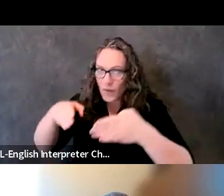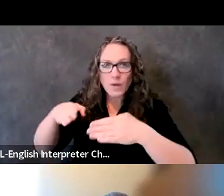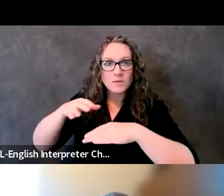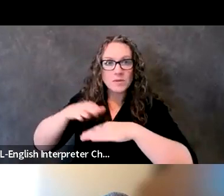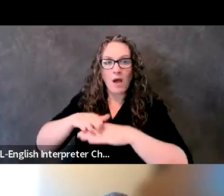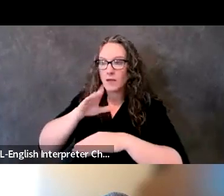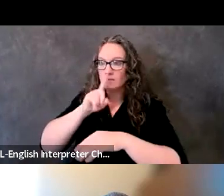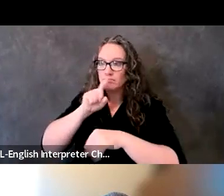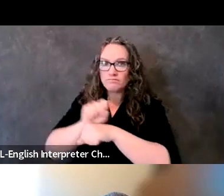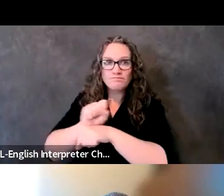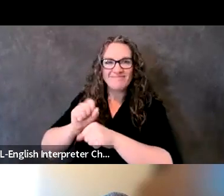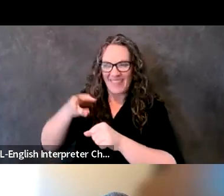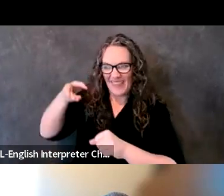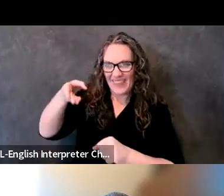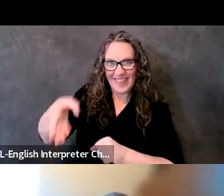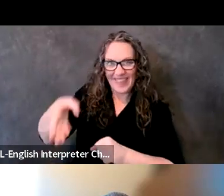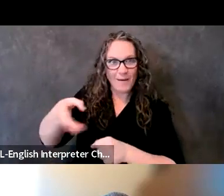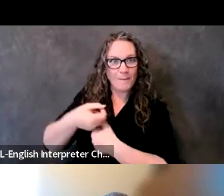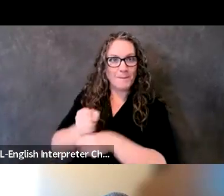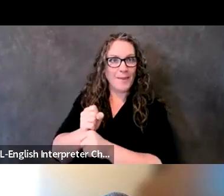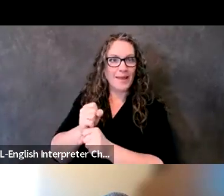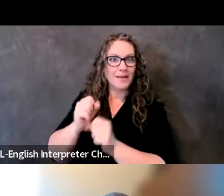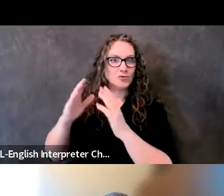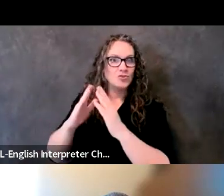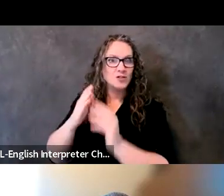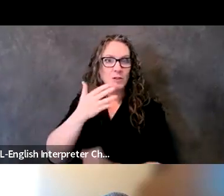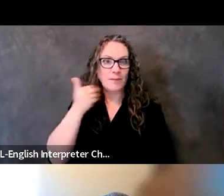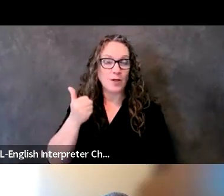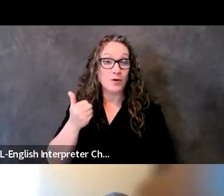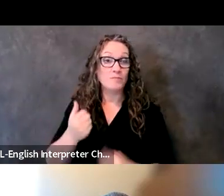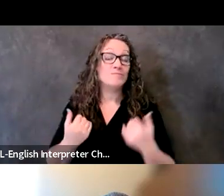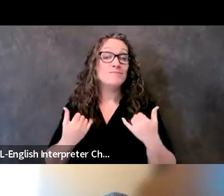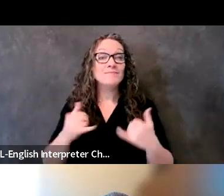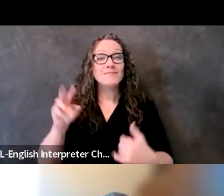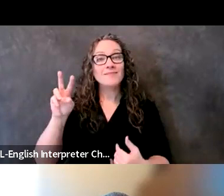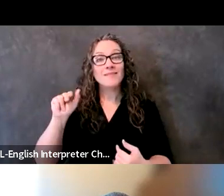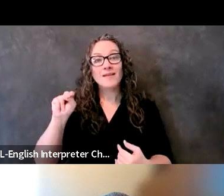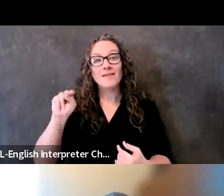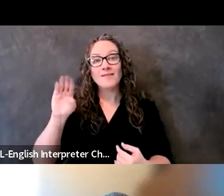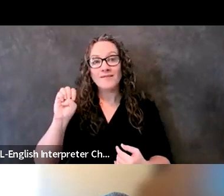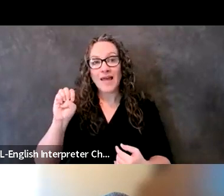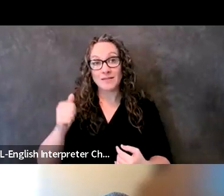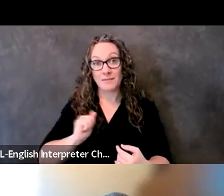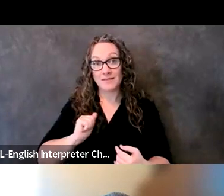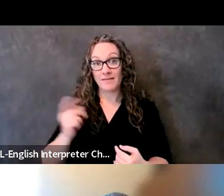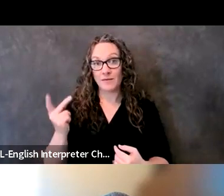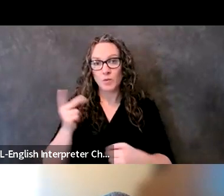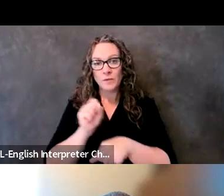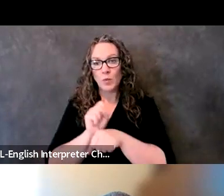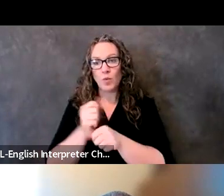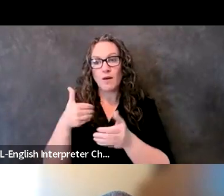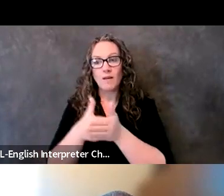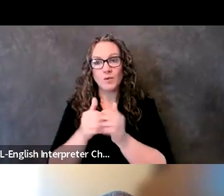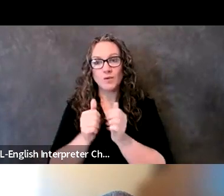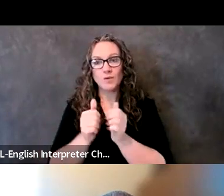scene, making the shelters better. At this point in time, Vance and I work very closely together in California. We work